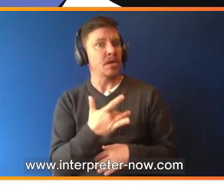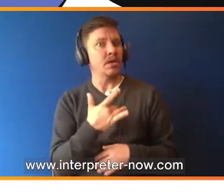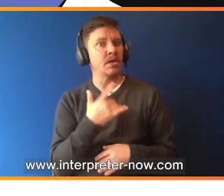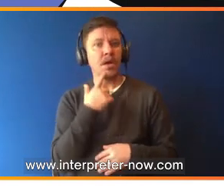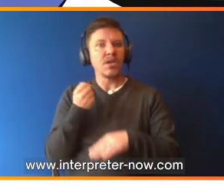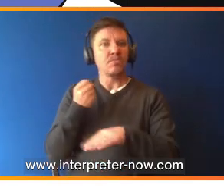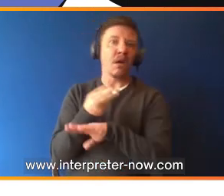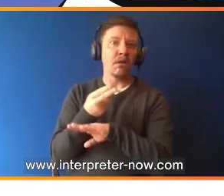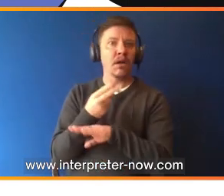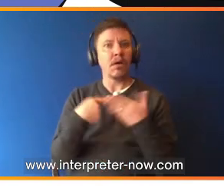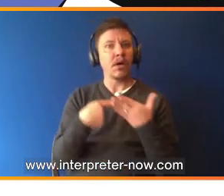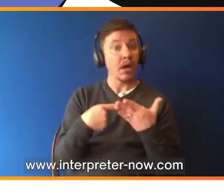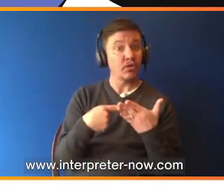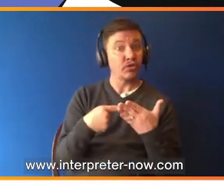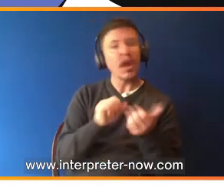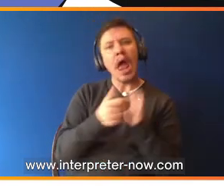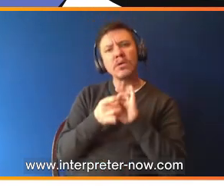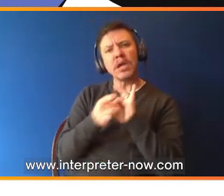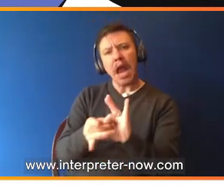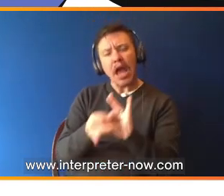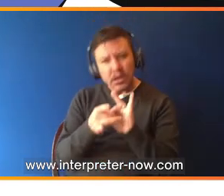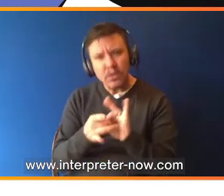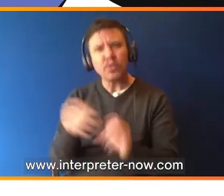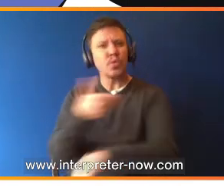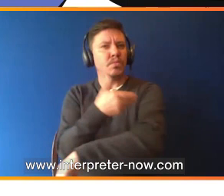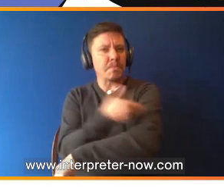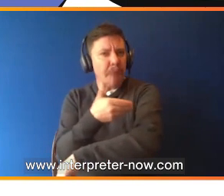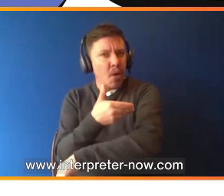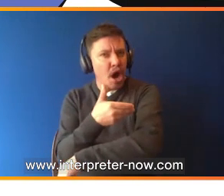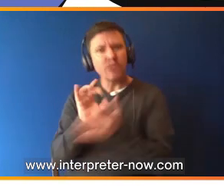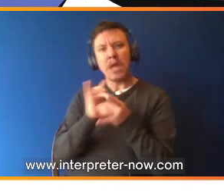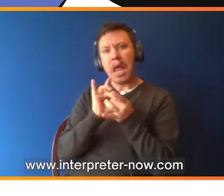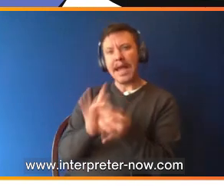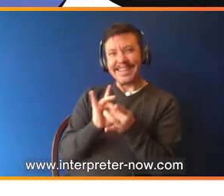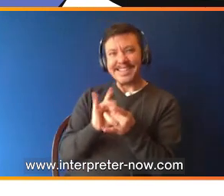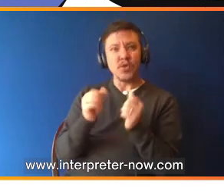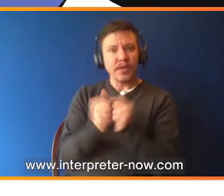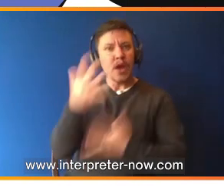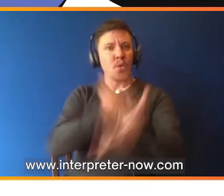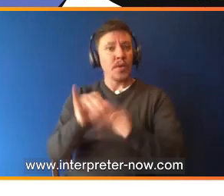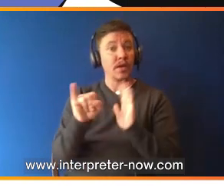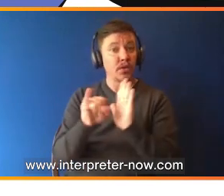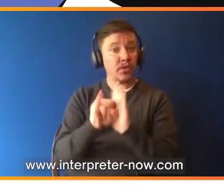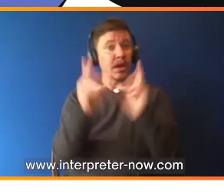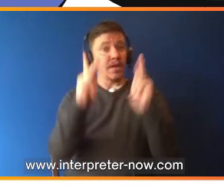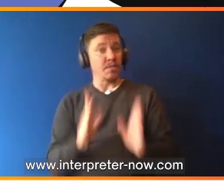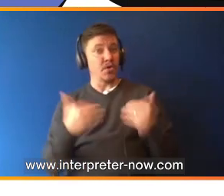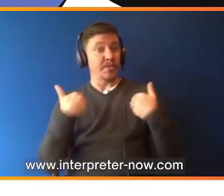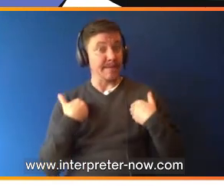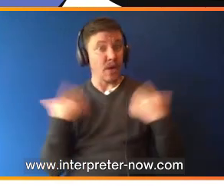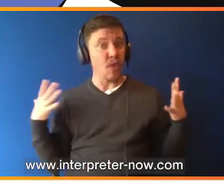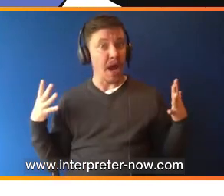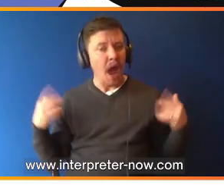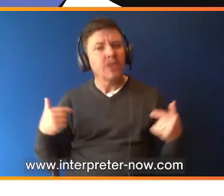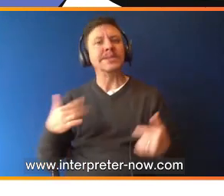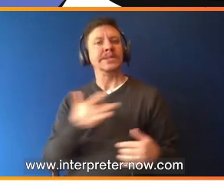are we potentially overlooking, whose voices tend to dominate the discussion, how does that tie to the sort